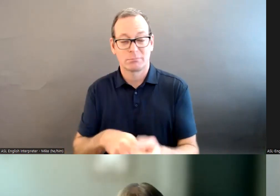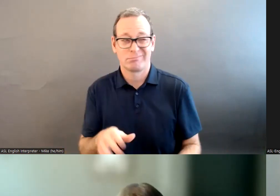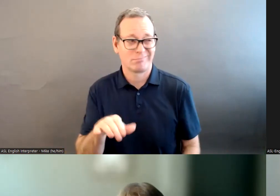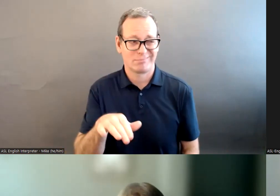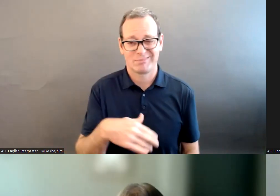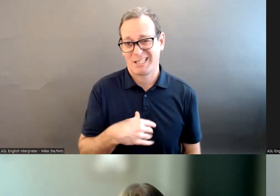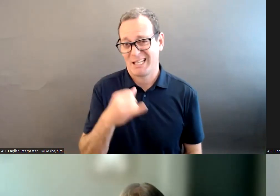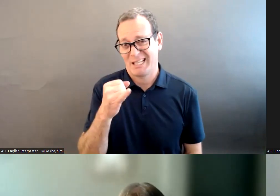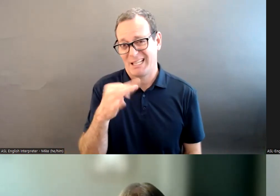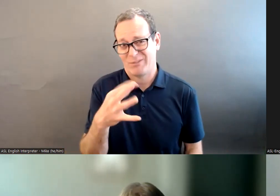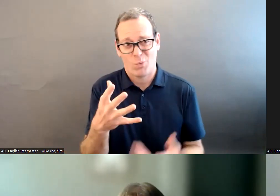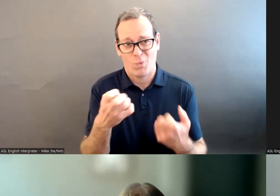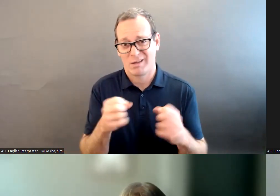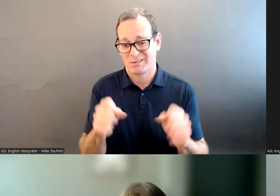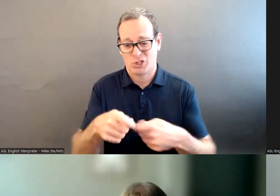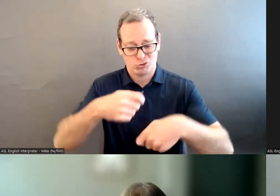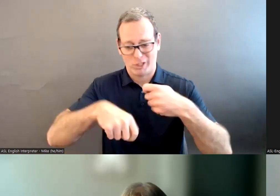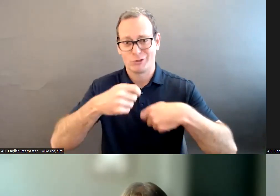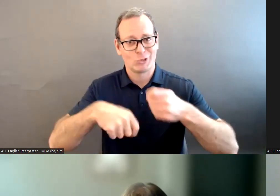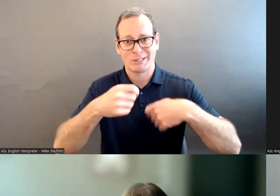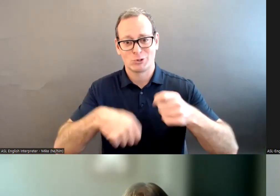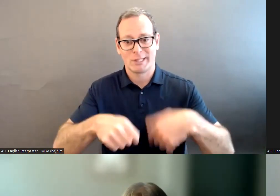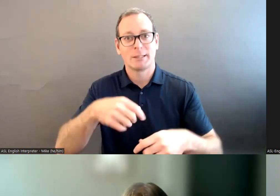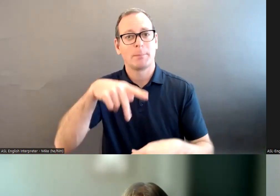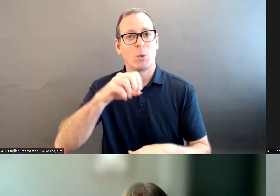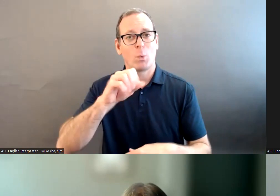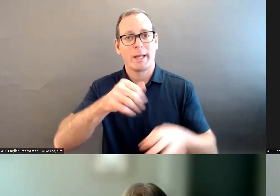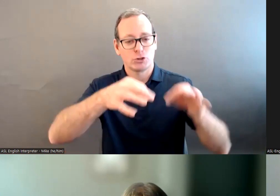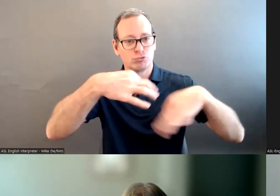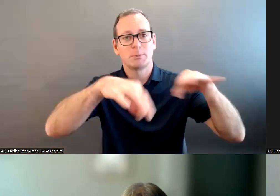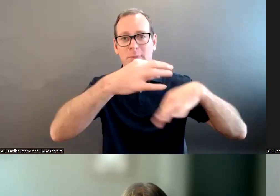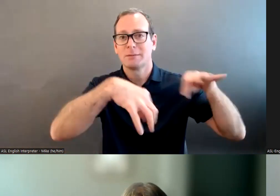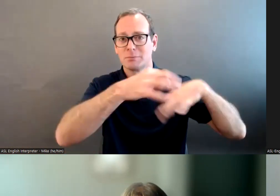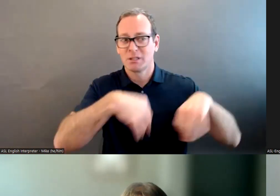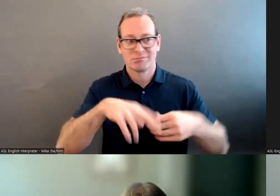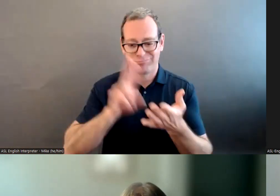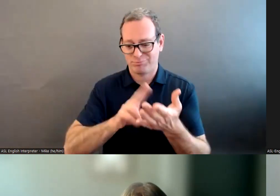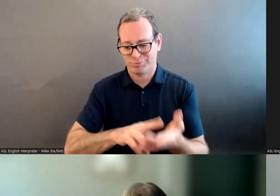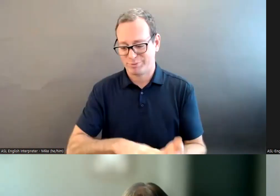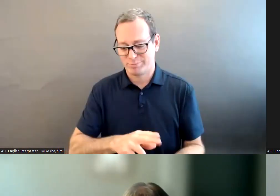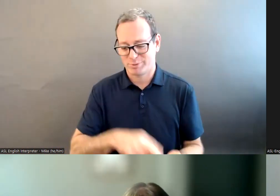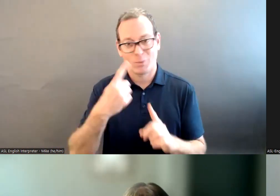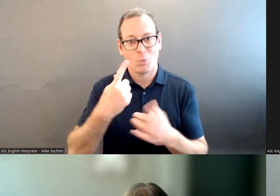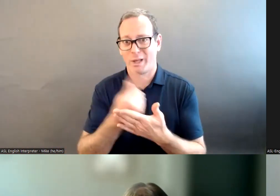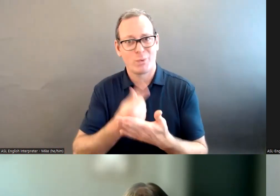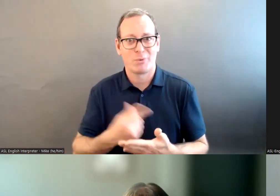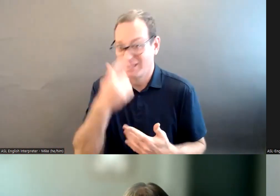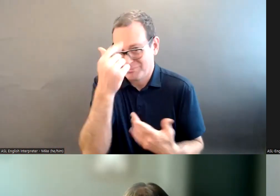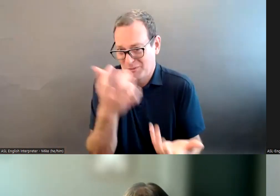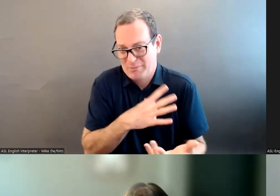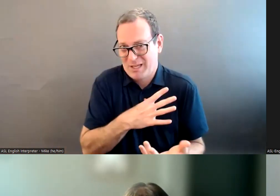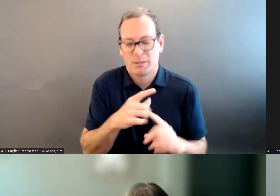In reality, no capable person's going to do that. So we would be looking at capacity pretty quickly